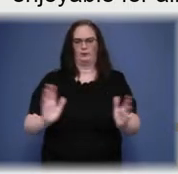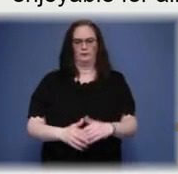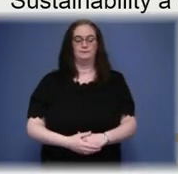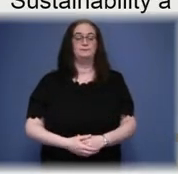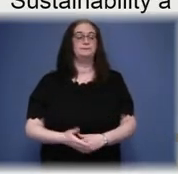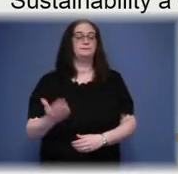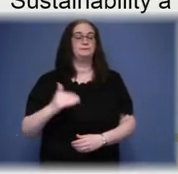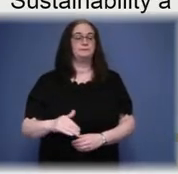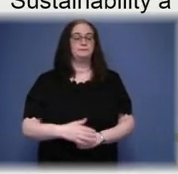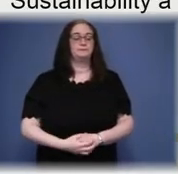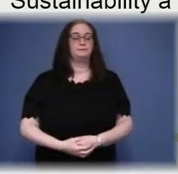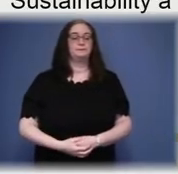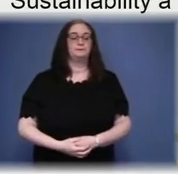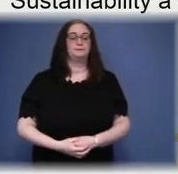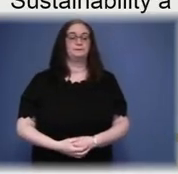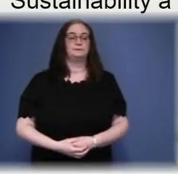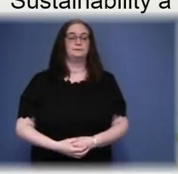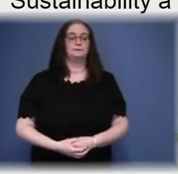Next slide.